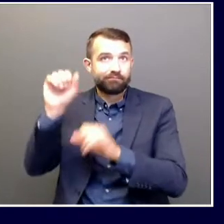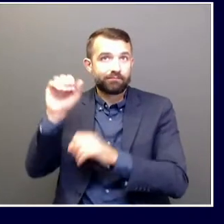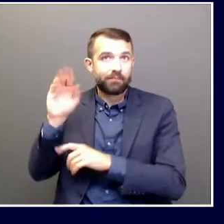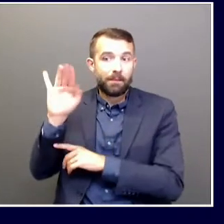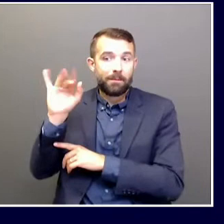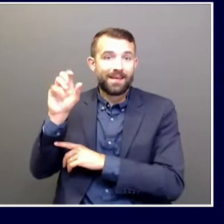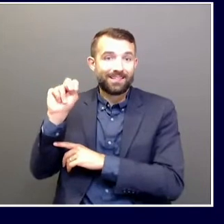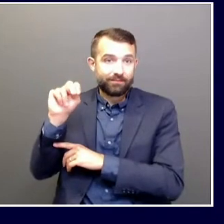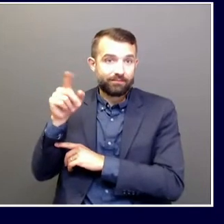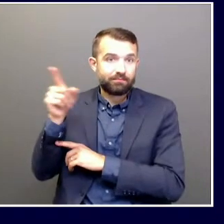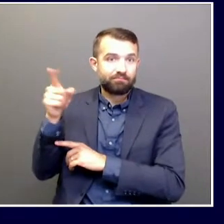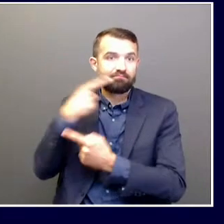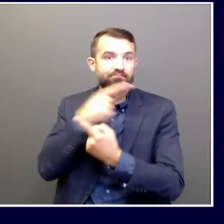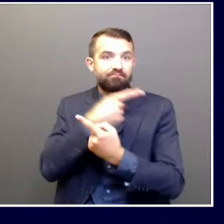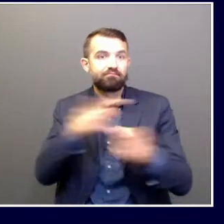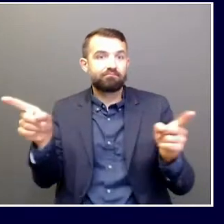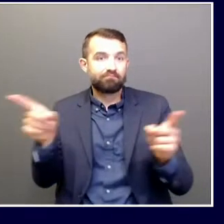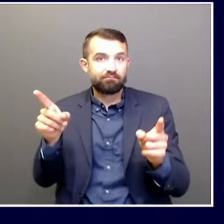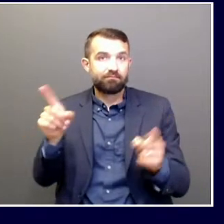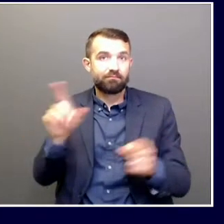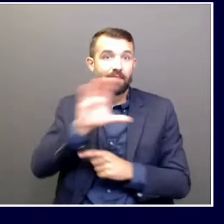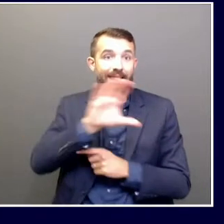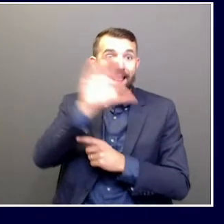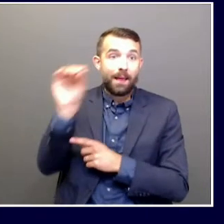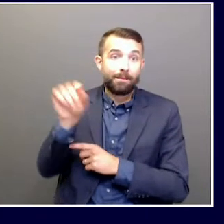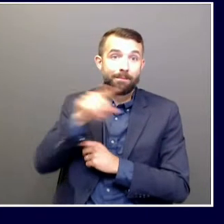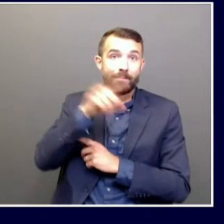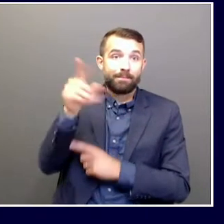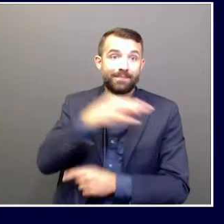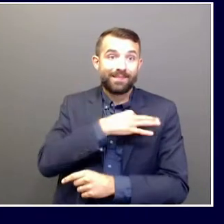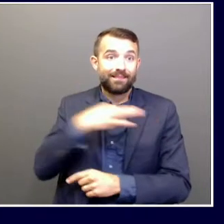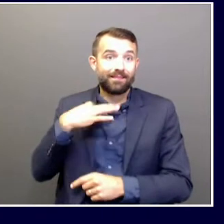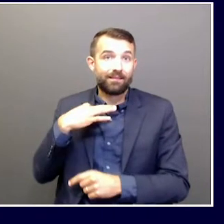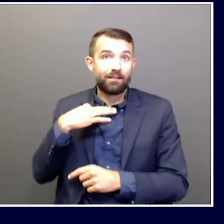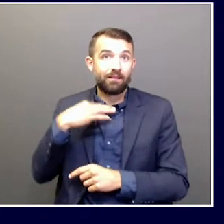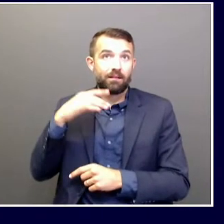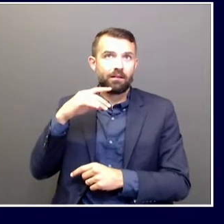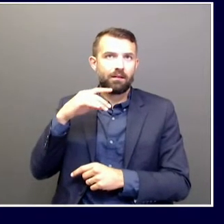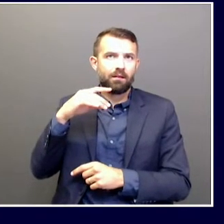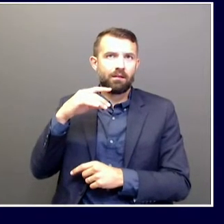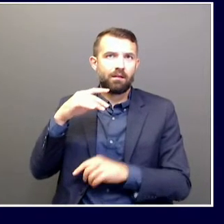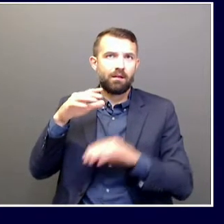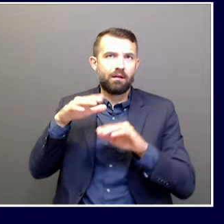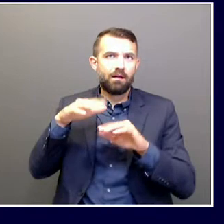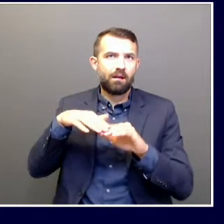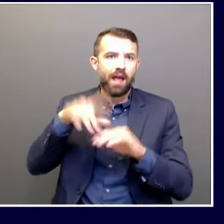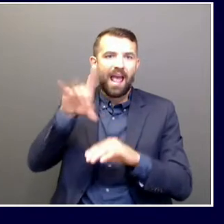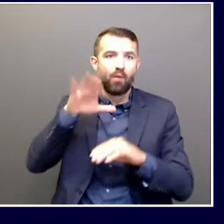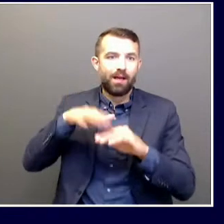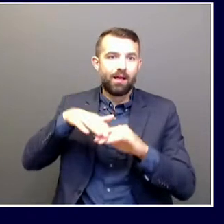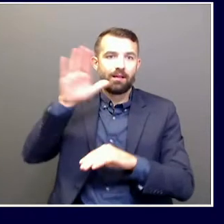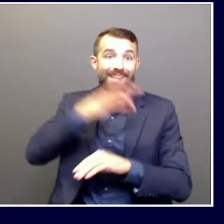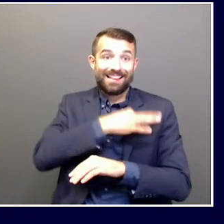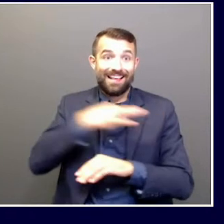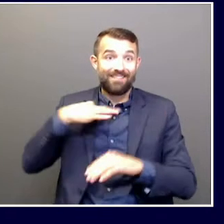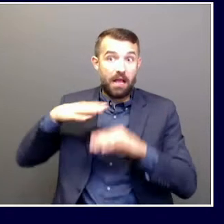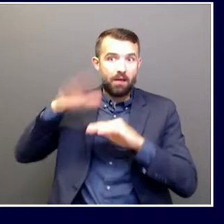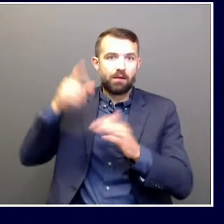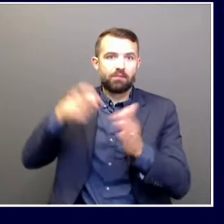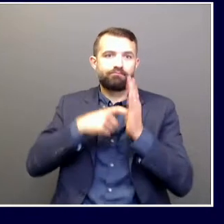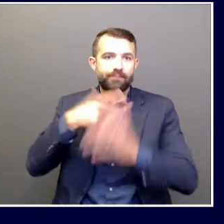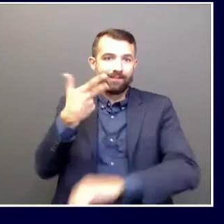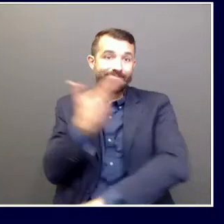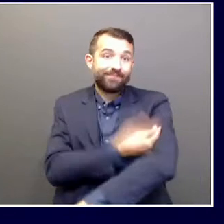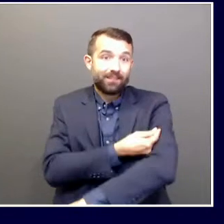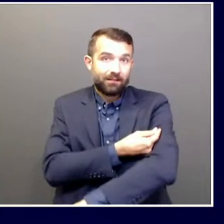100 or more must either get vaccinated or provide a weekly negative COVID-19 test result. It's become